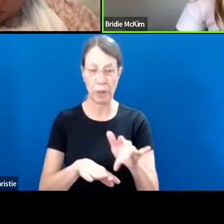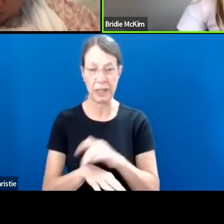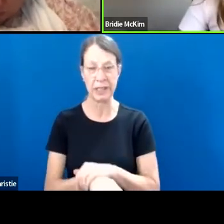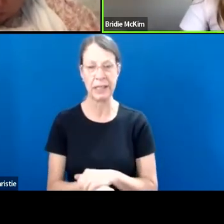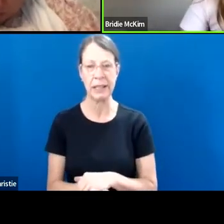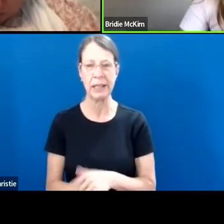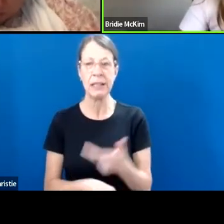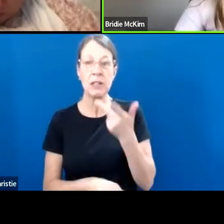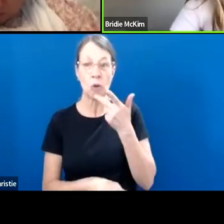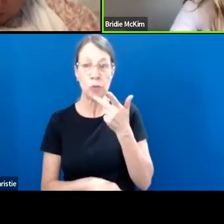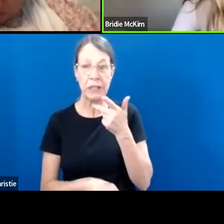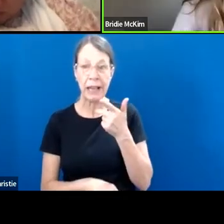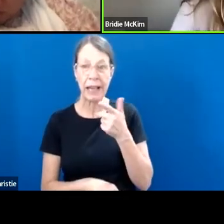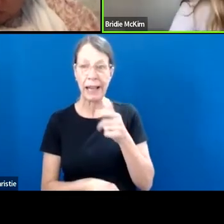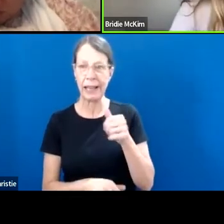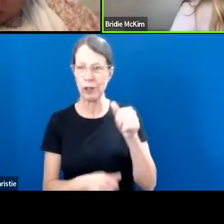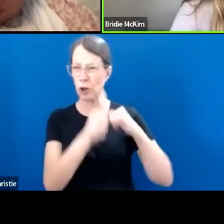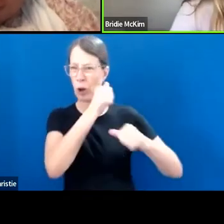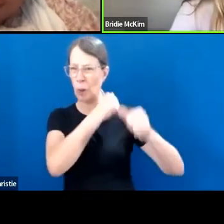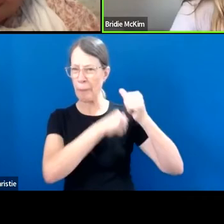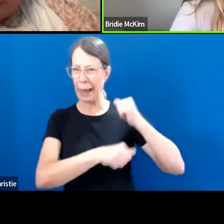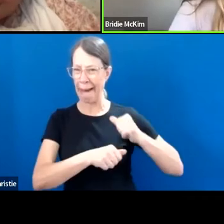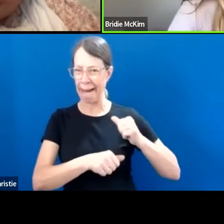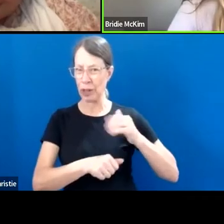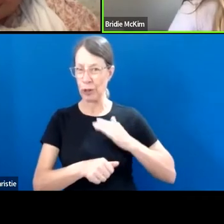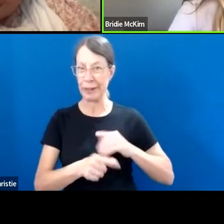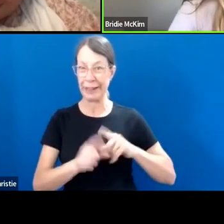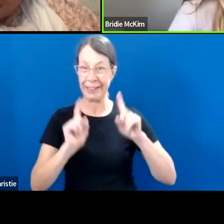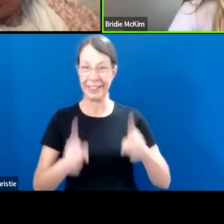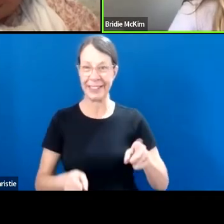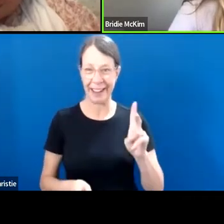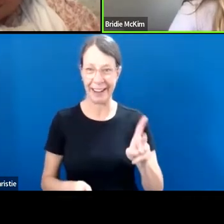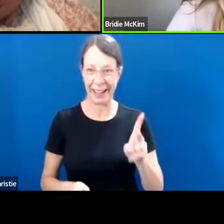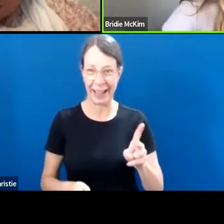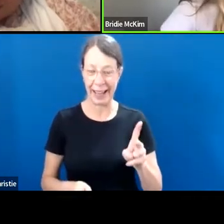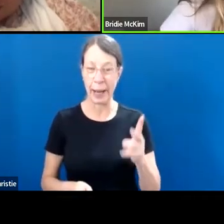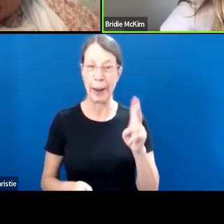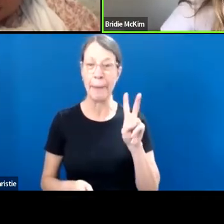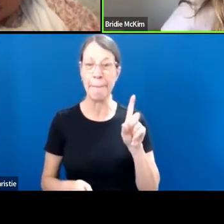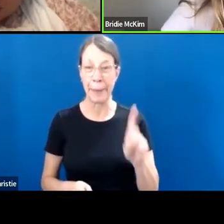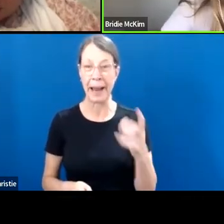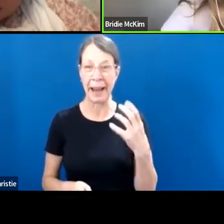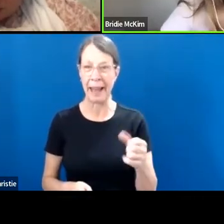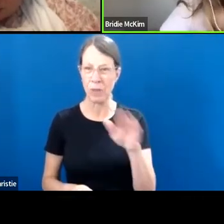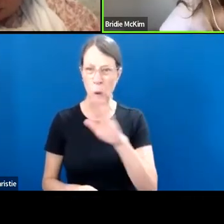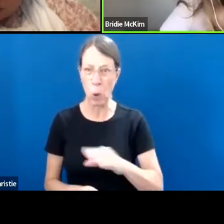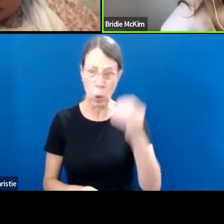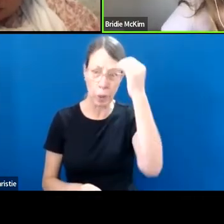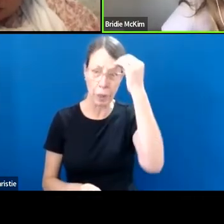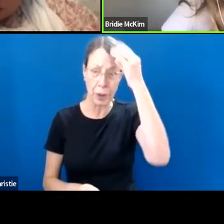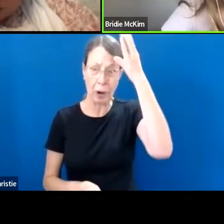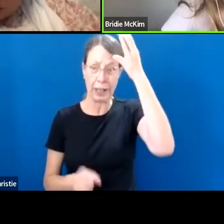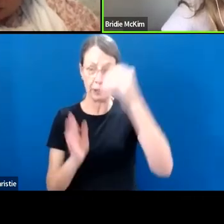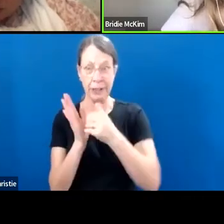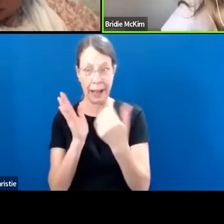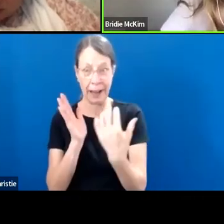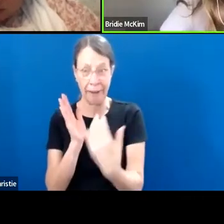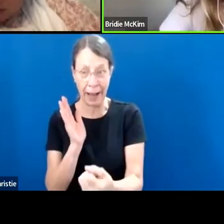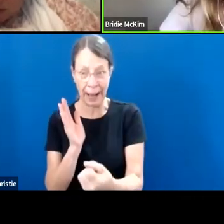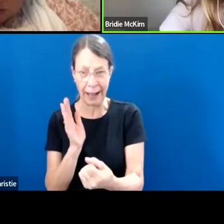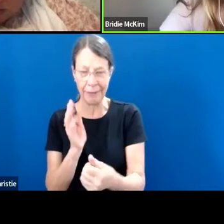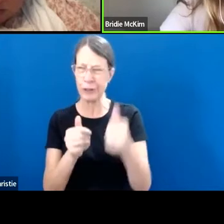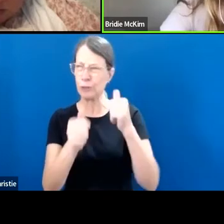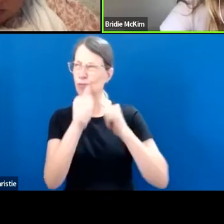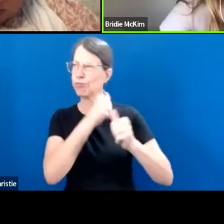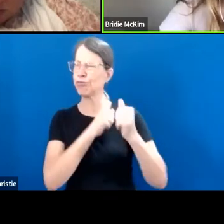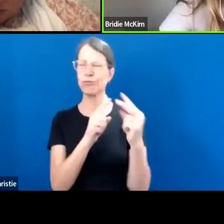start again, knowing everything you know now, is there anything you would change, or is there anything you would